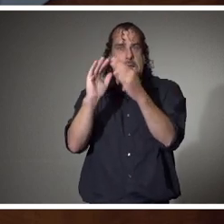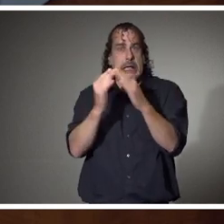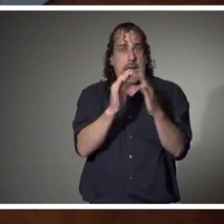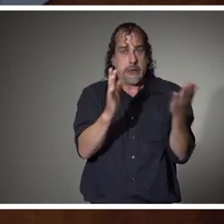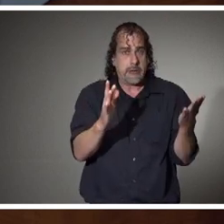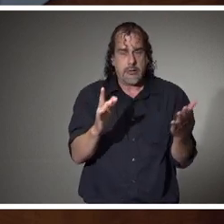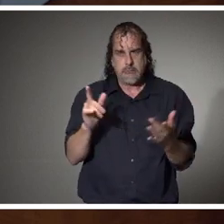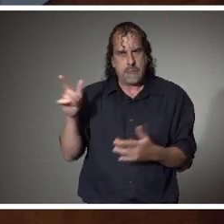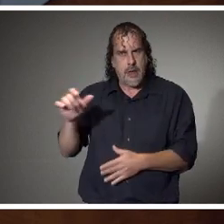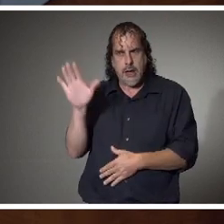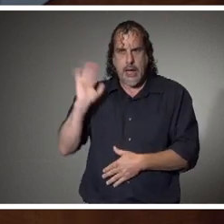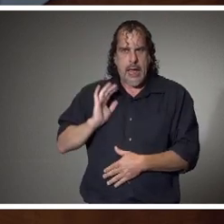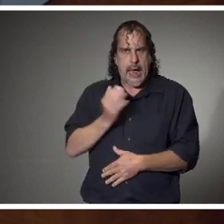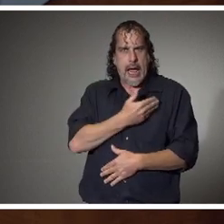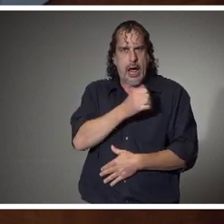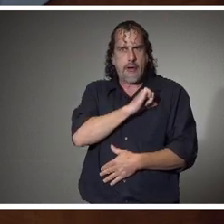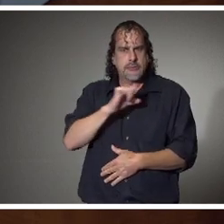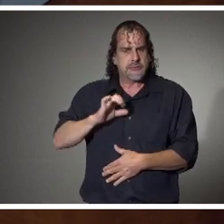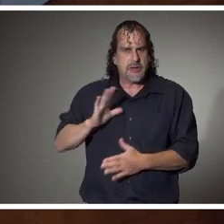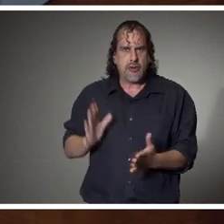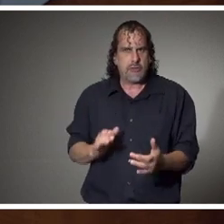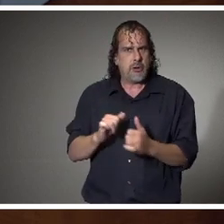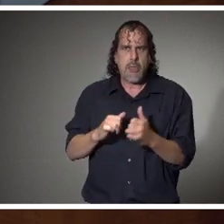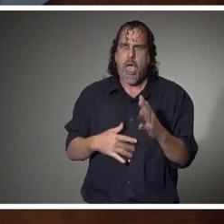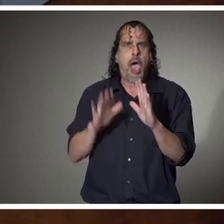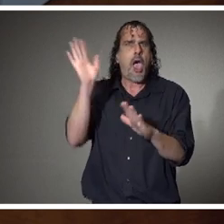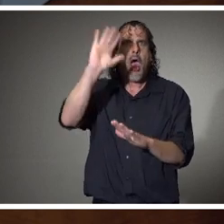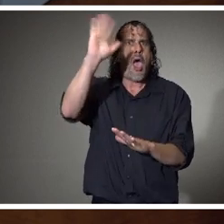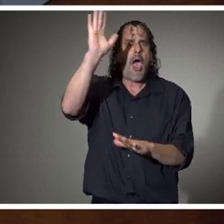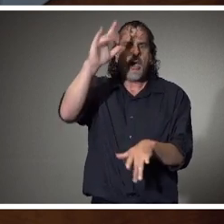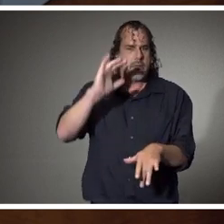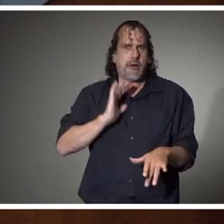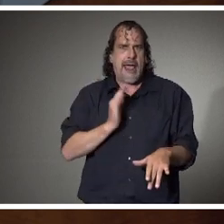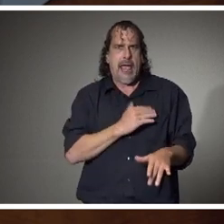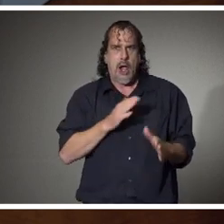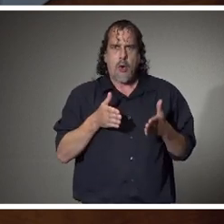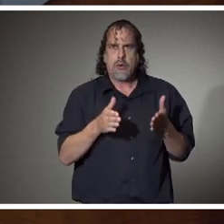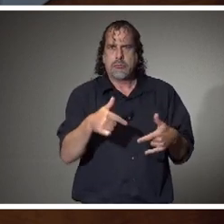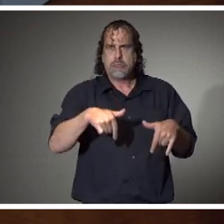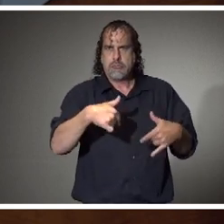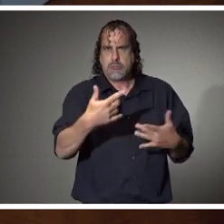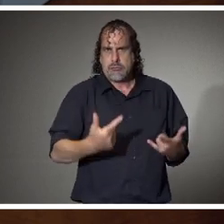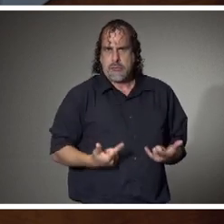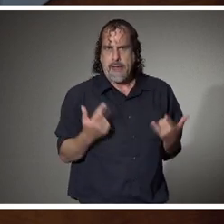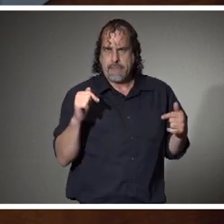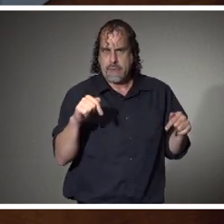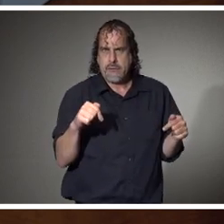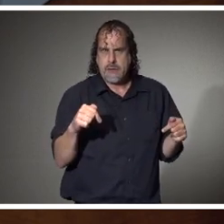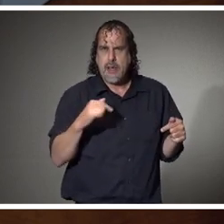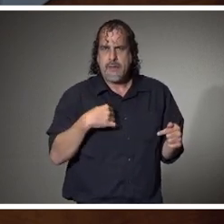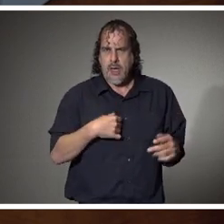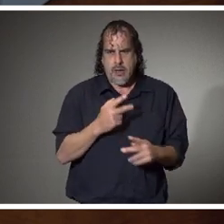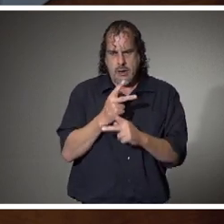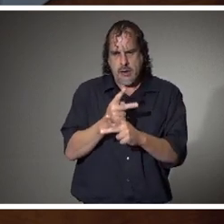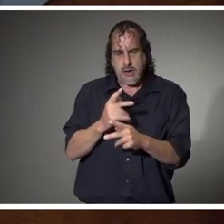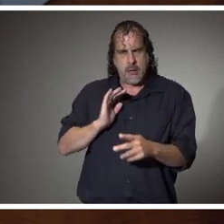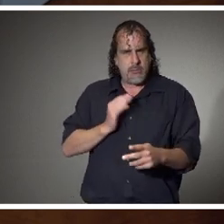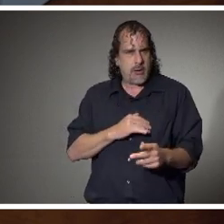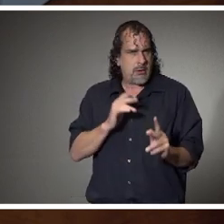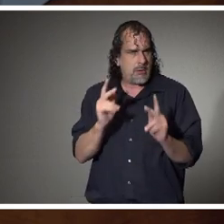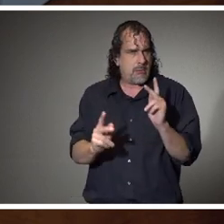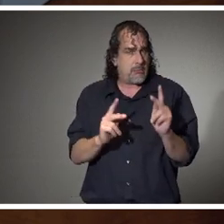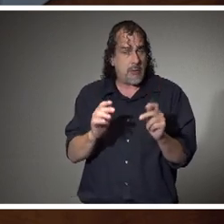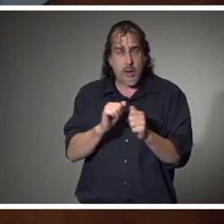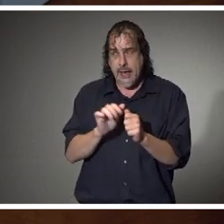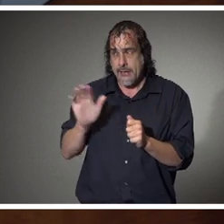our senators have been champions for our small town way of life. They care about our people, and it's evident to me in